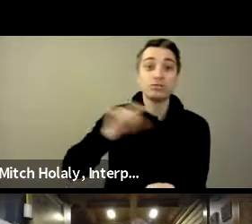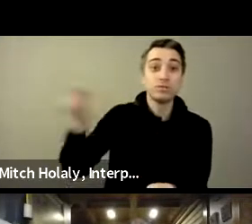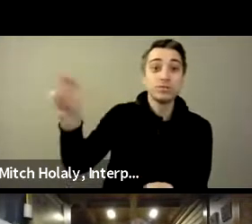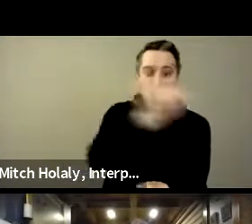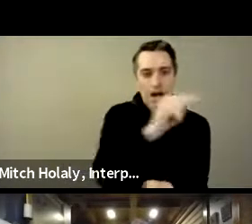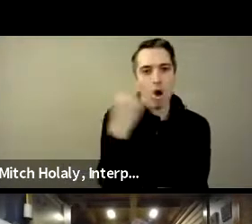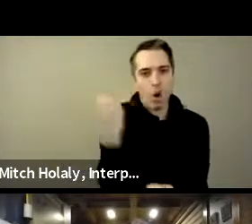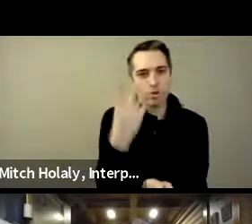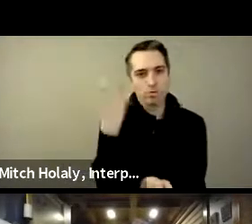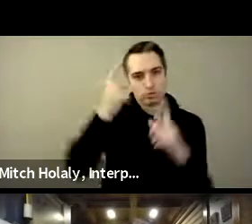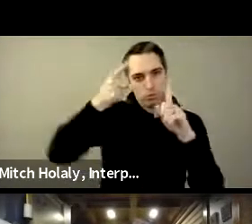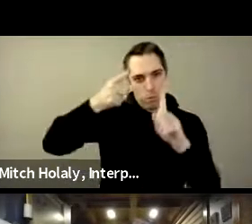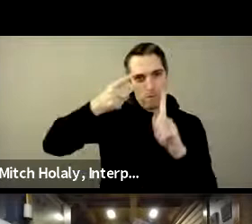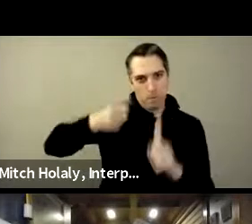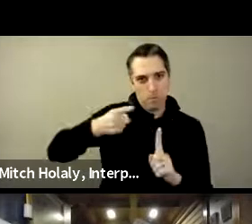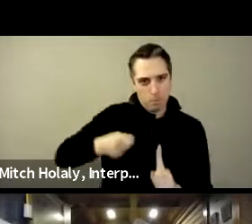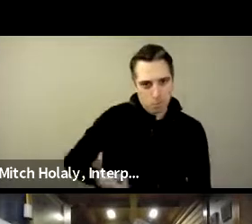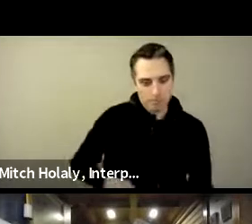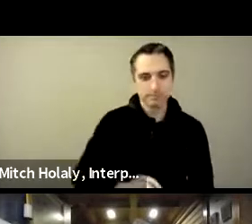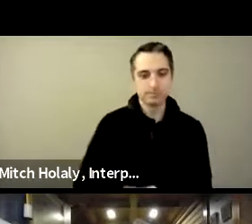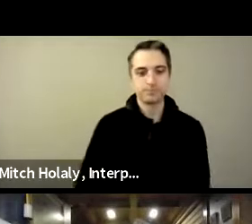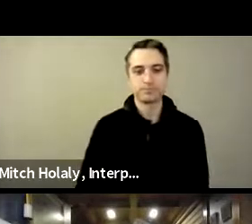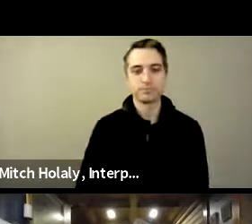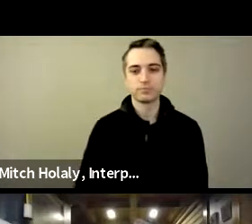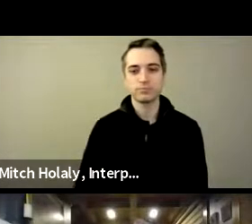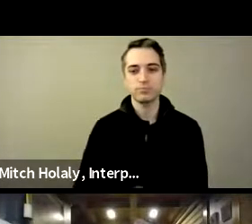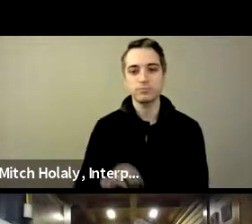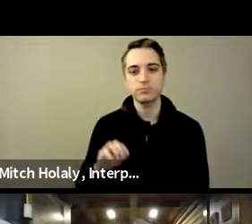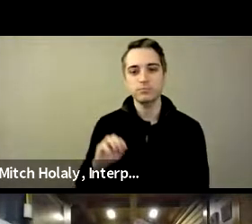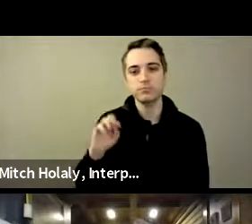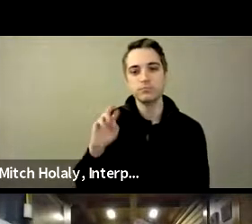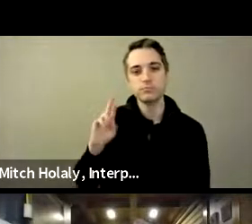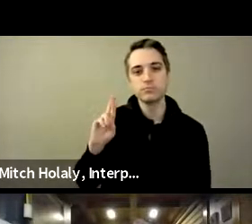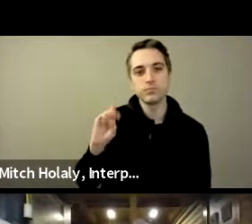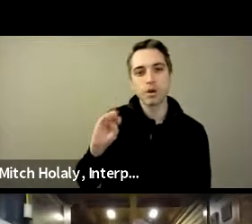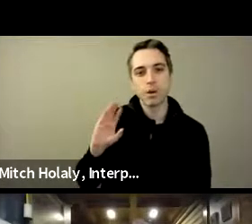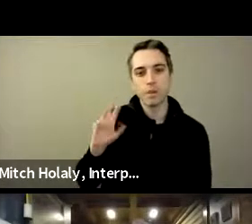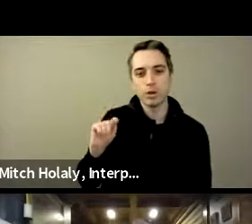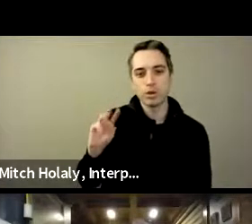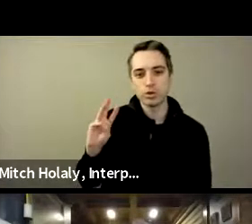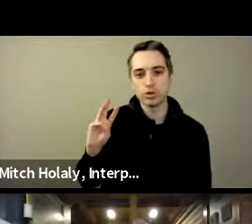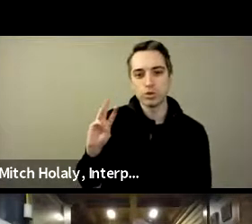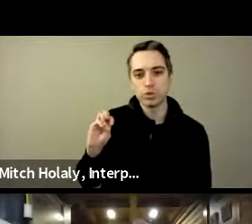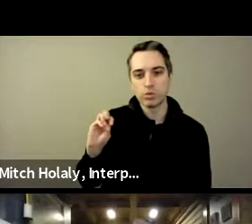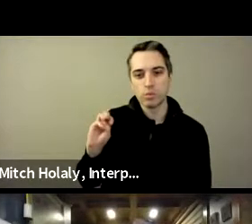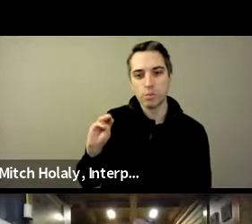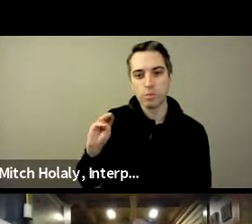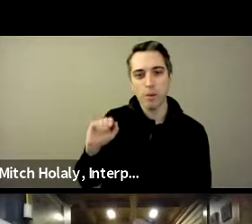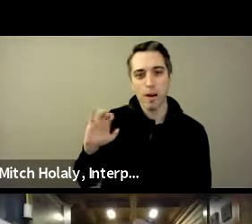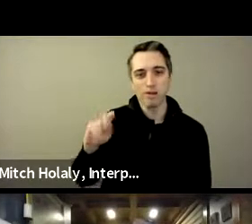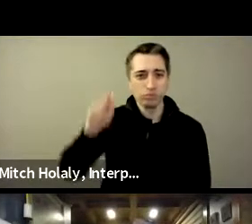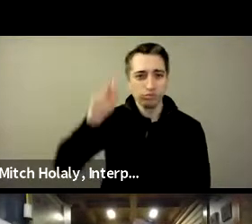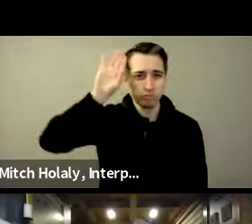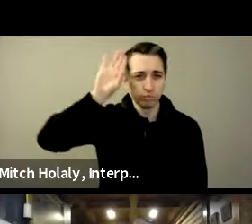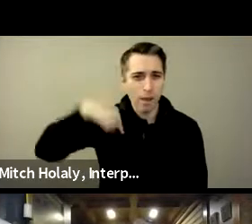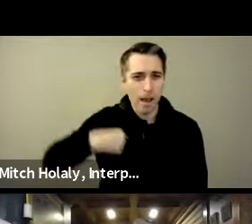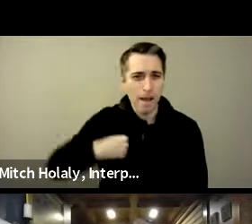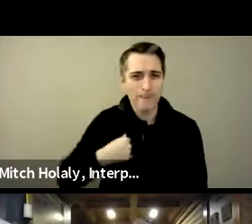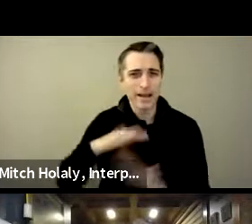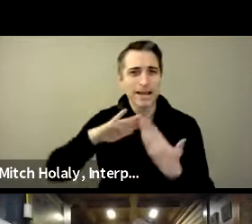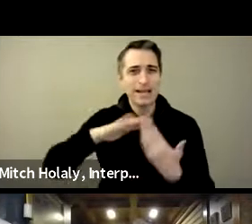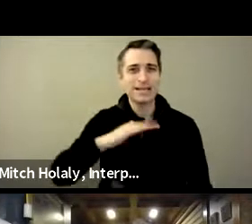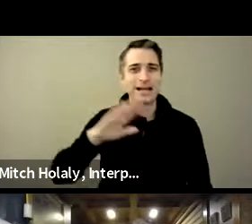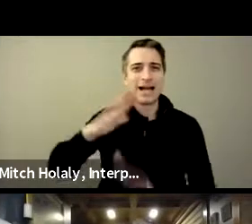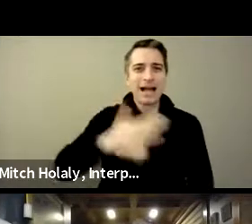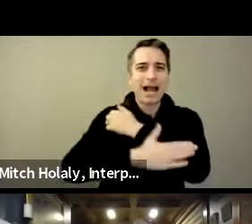Yes, I would like to also chime in, Commissioner. Being a county commissioner myself, mm-hmm. I've also seen